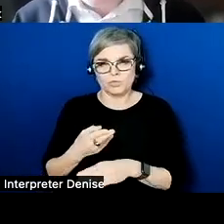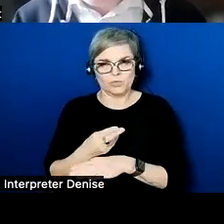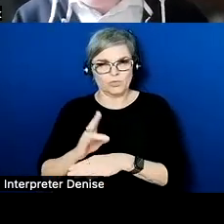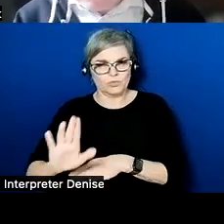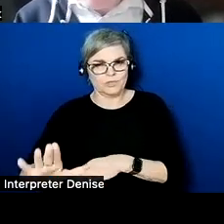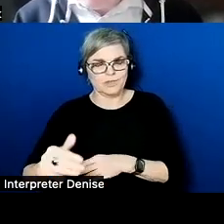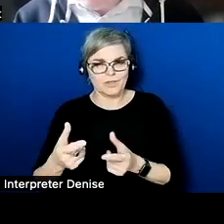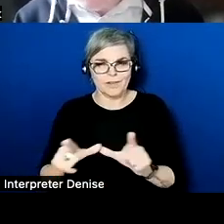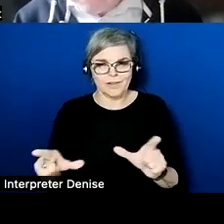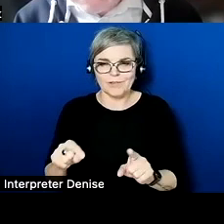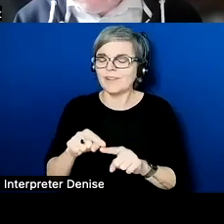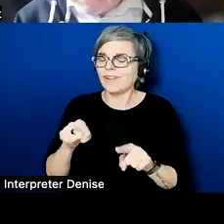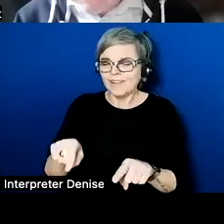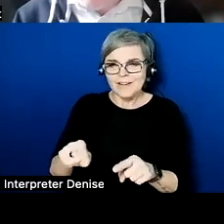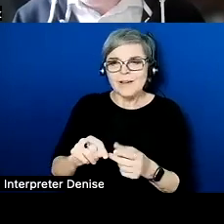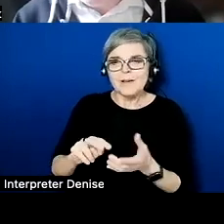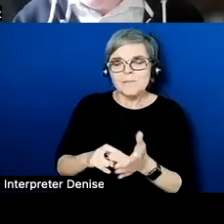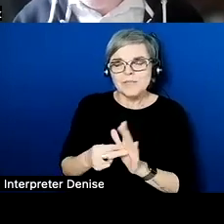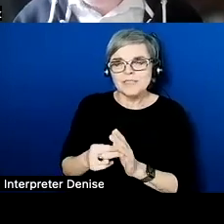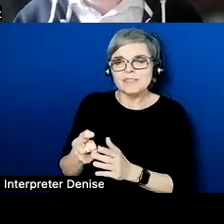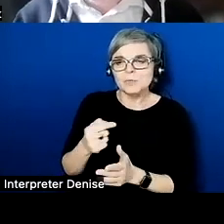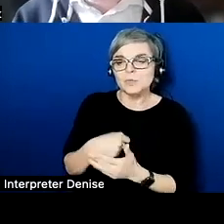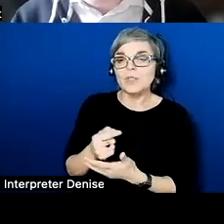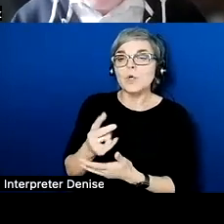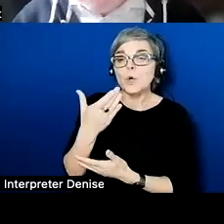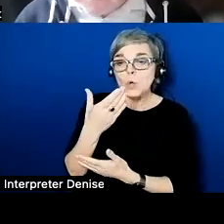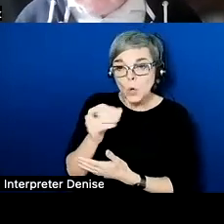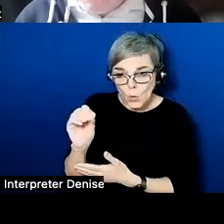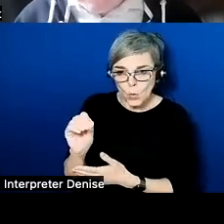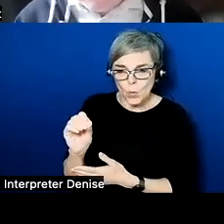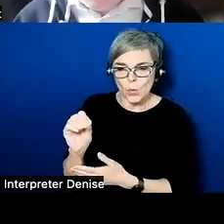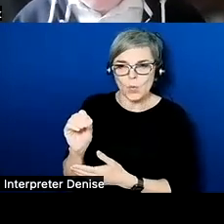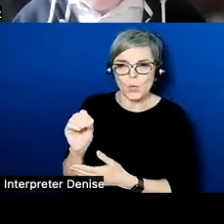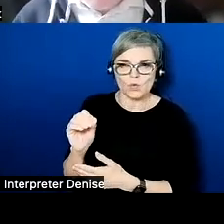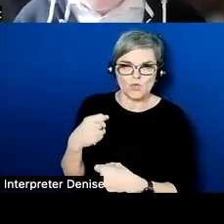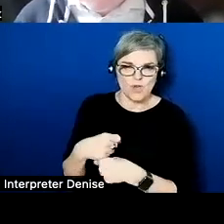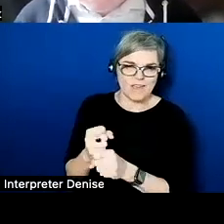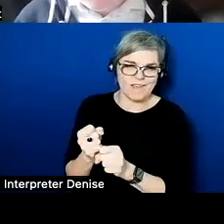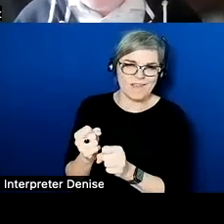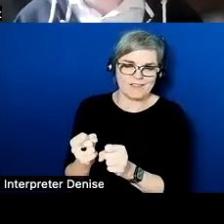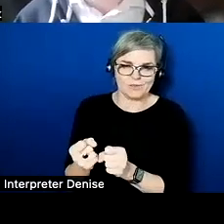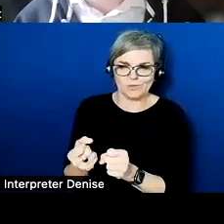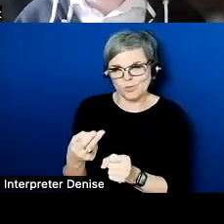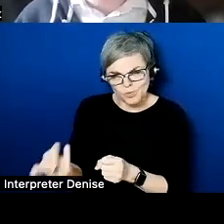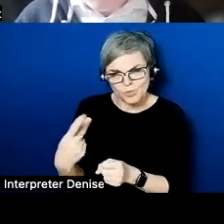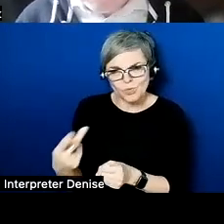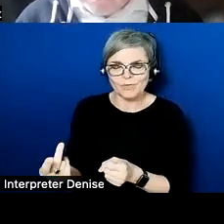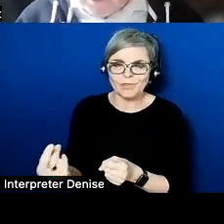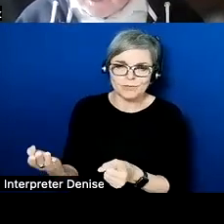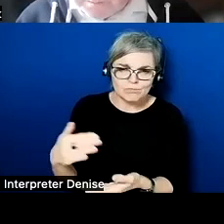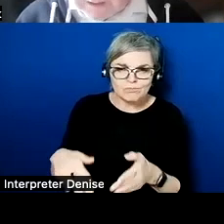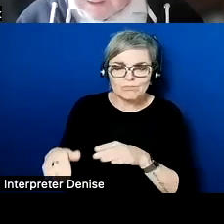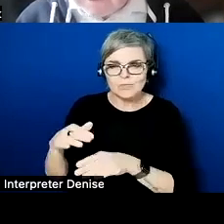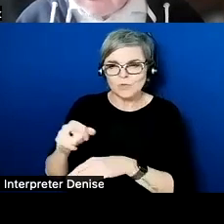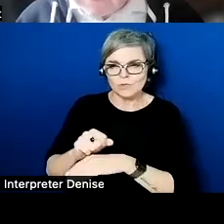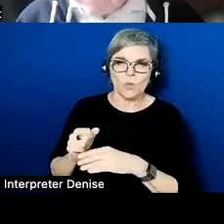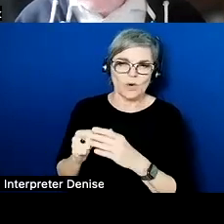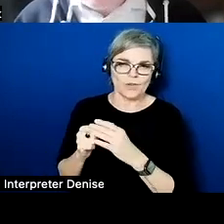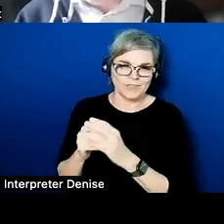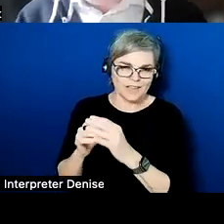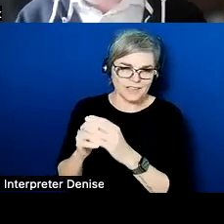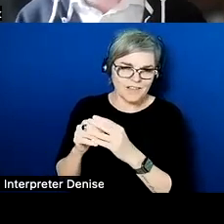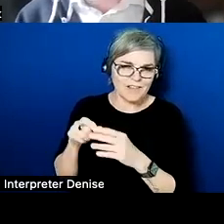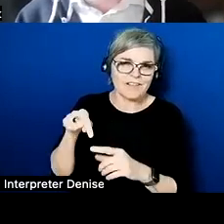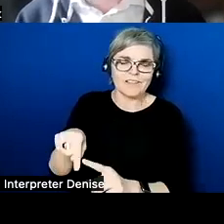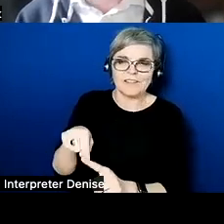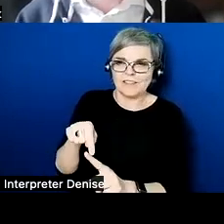languages in the tactile medium, and languages that have to emerge from the contributions of both partners, and